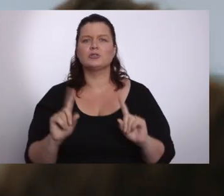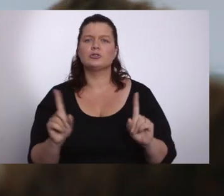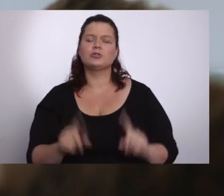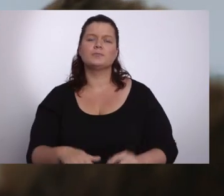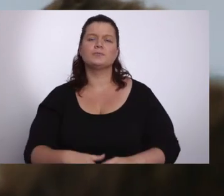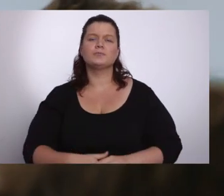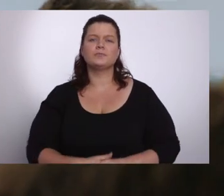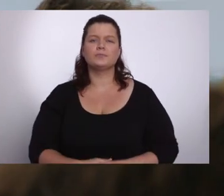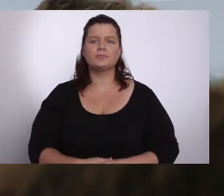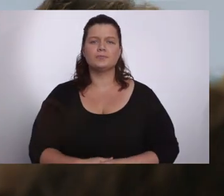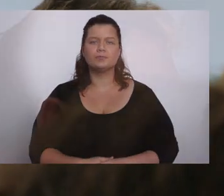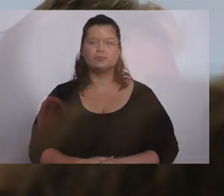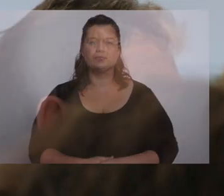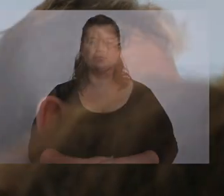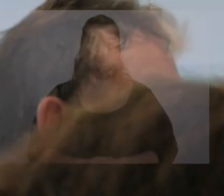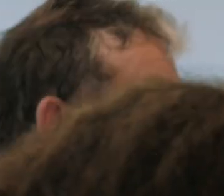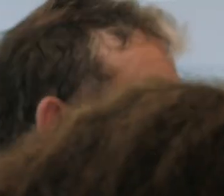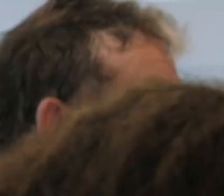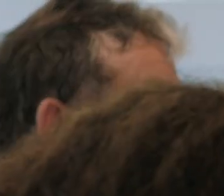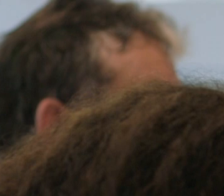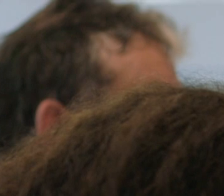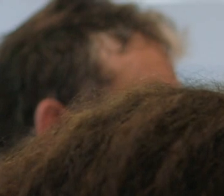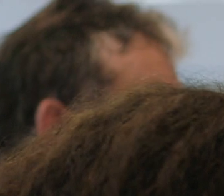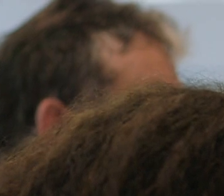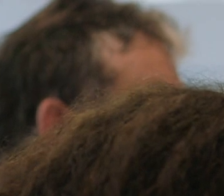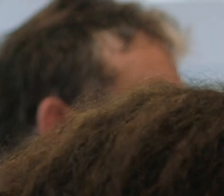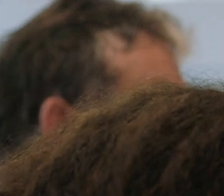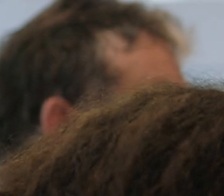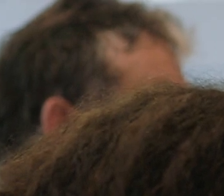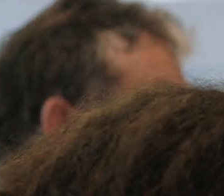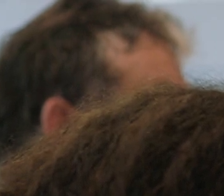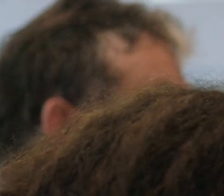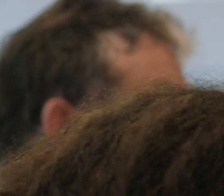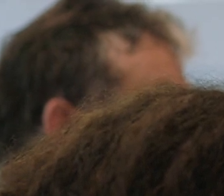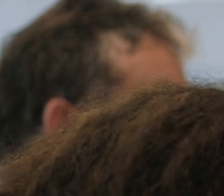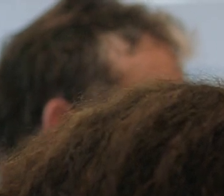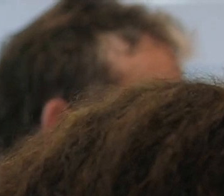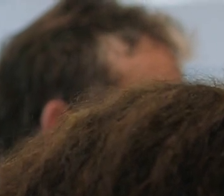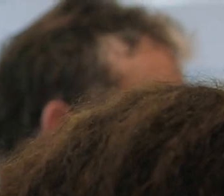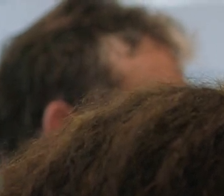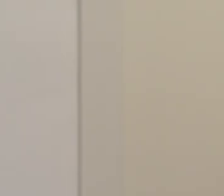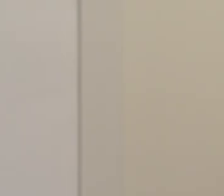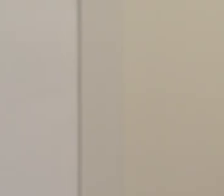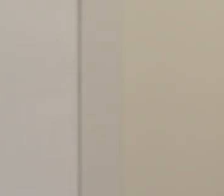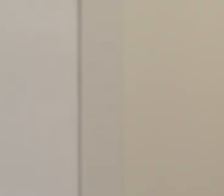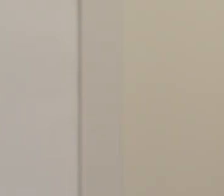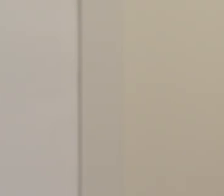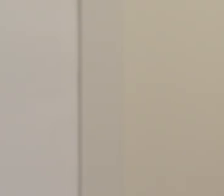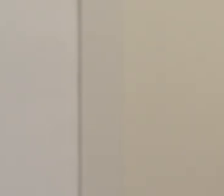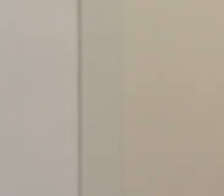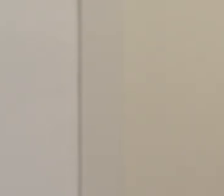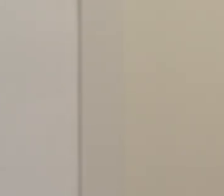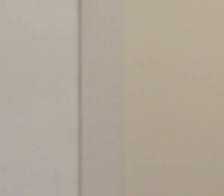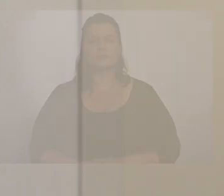celebrate, what is not stepping up and what needs to be done differently. David Bowen, CEO of NDIS. We recognise